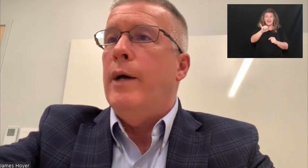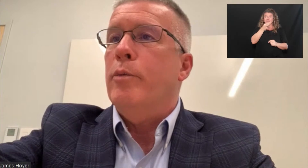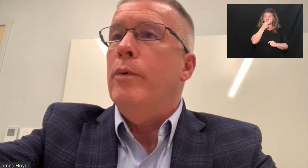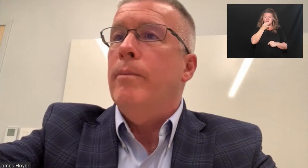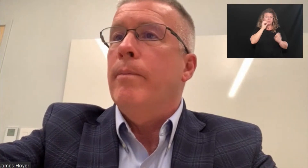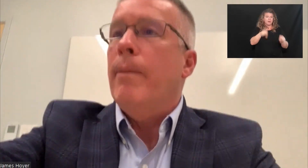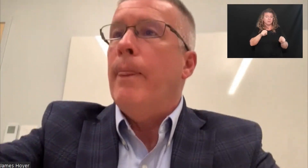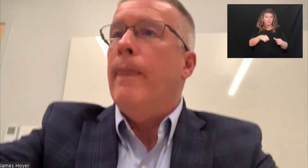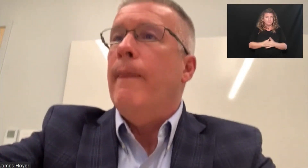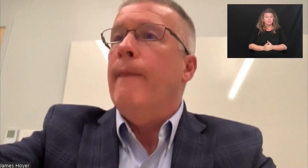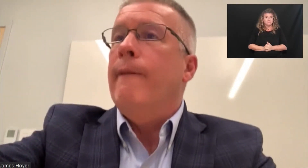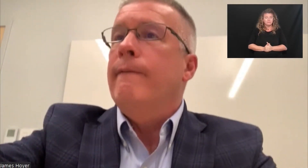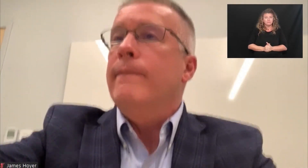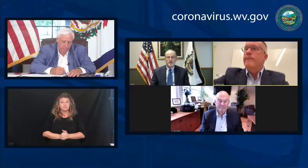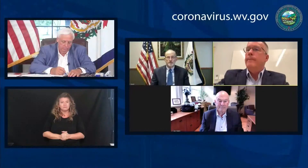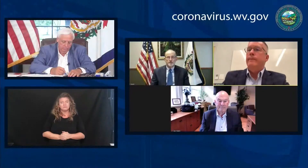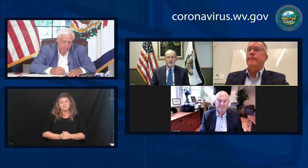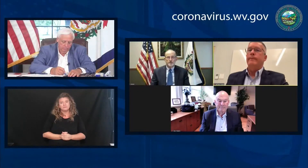as possible.